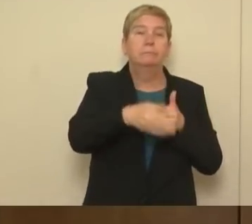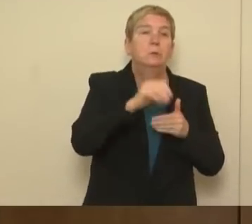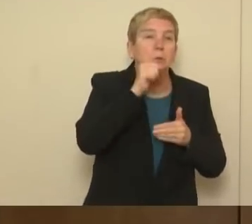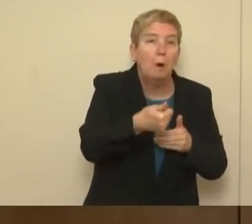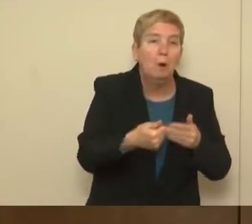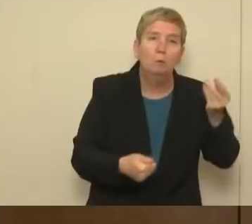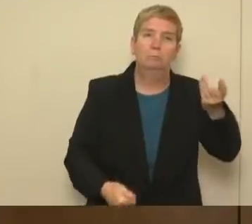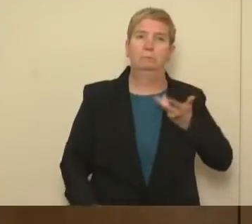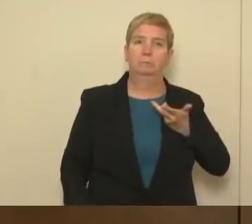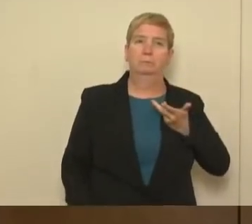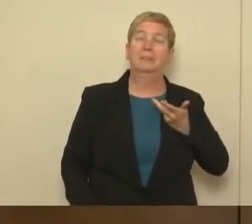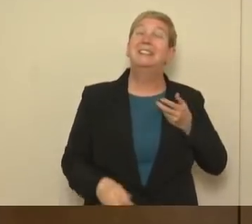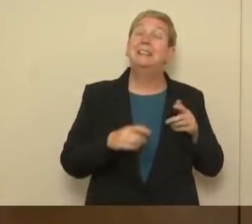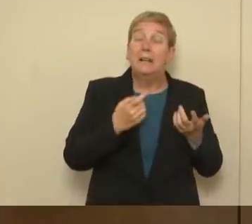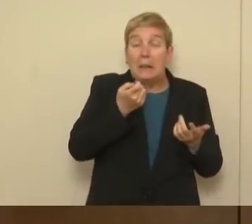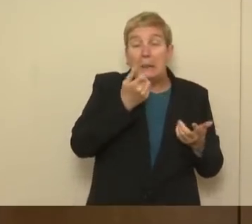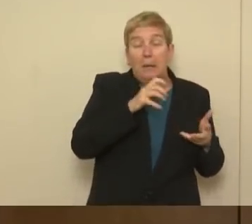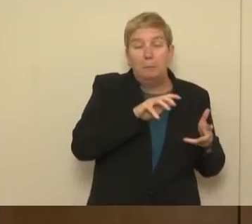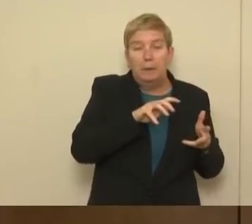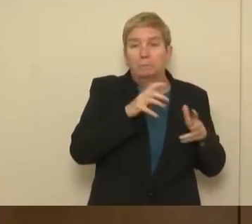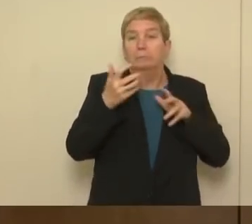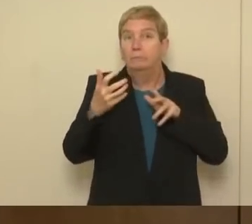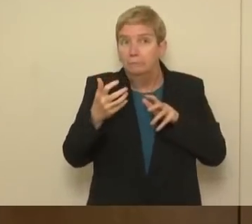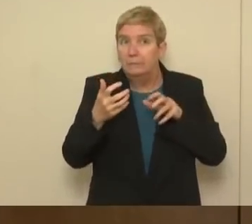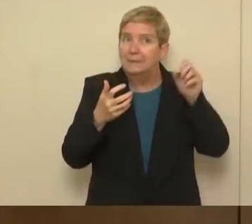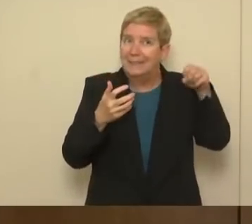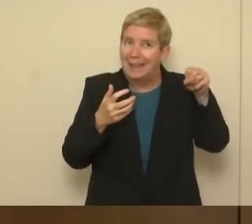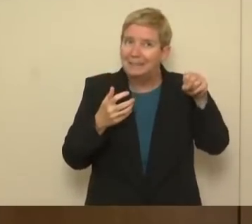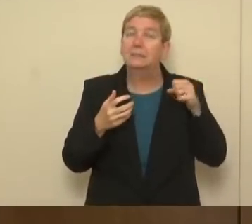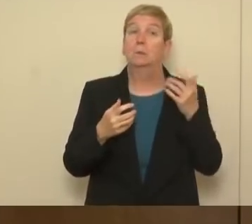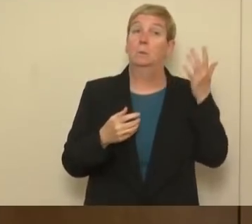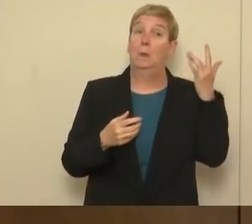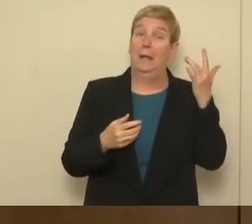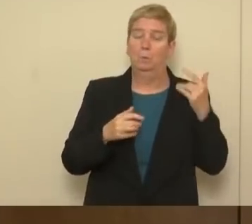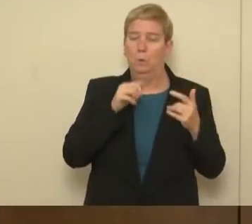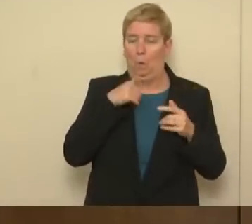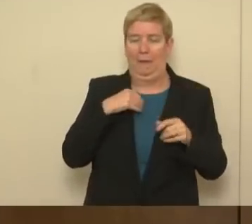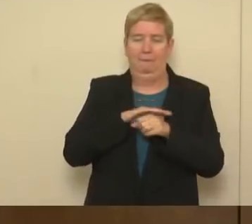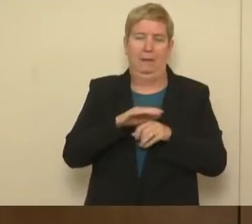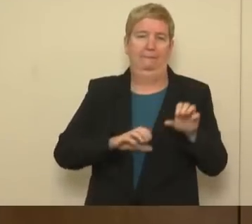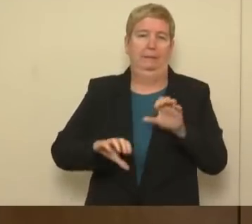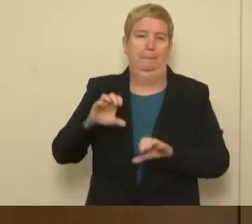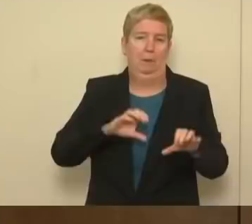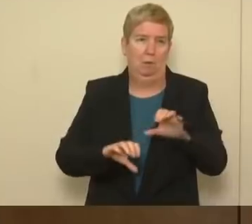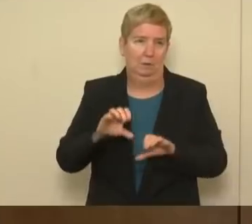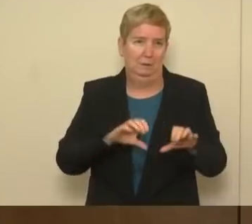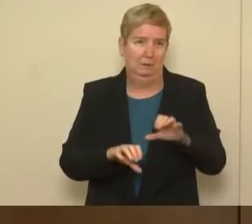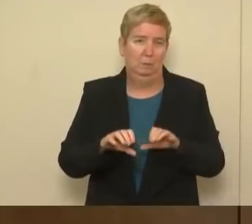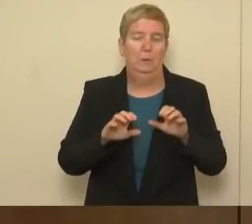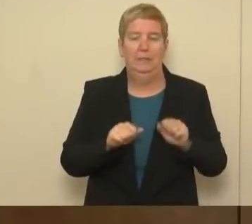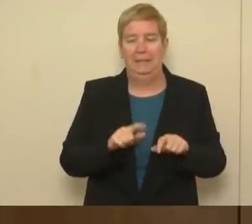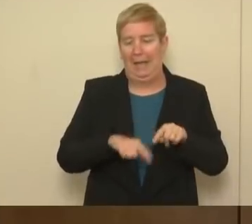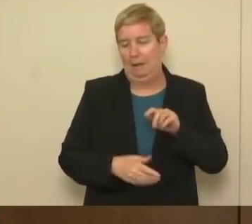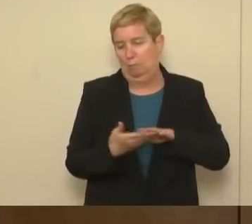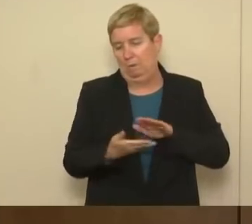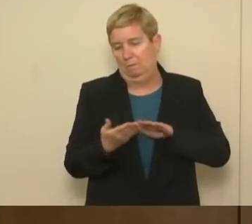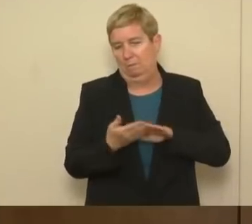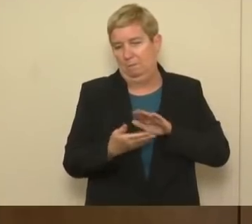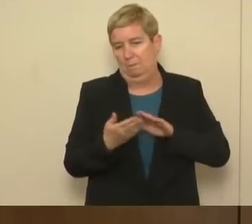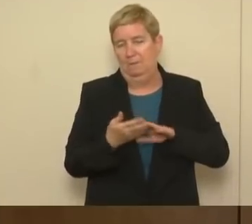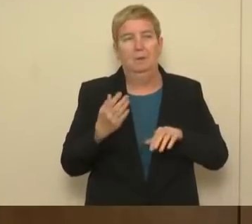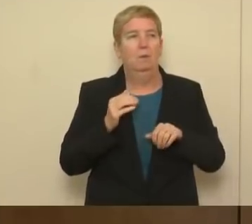it get interrupted? Because we don't have enough enzyme or supplies to run all the samples we get all at once. And that makes